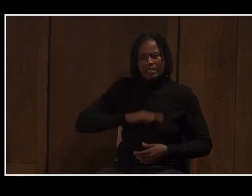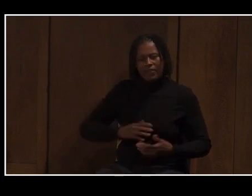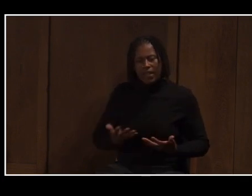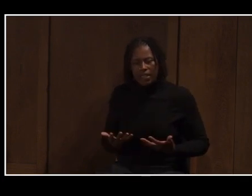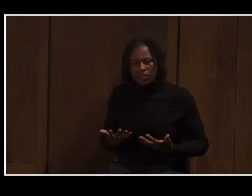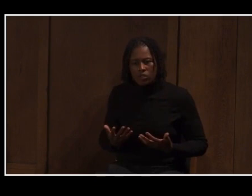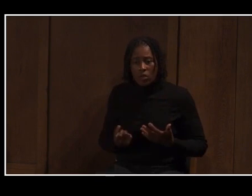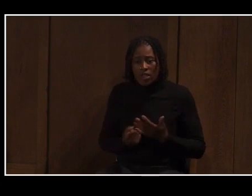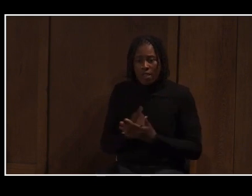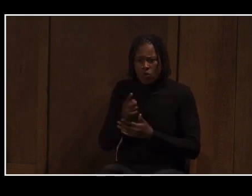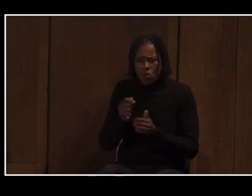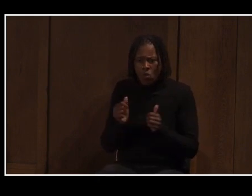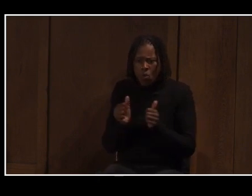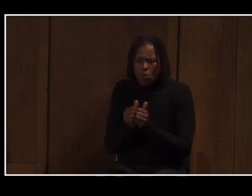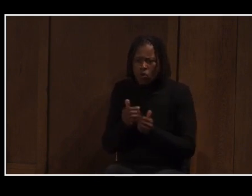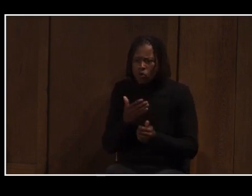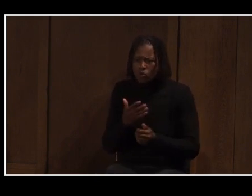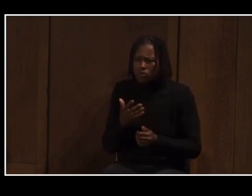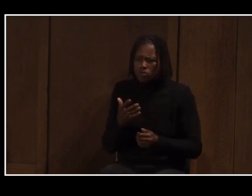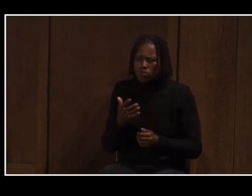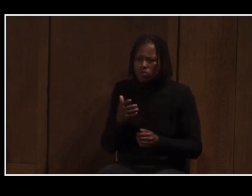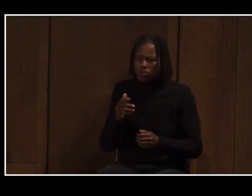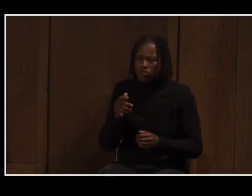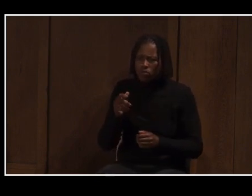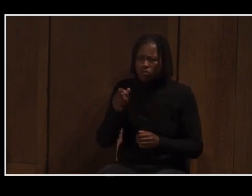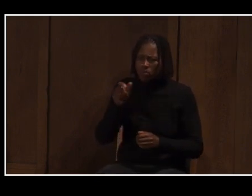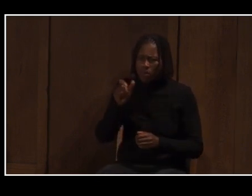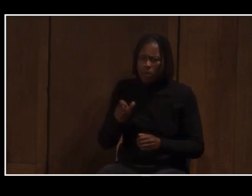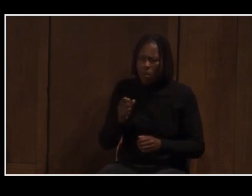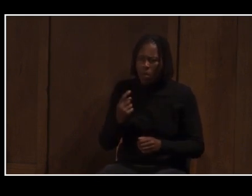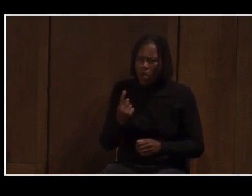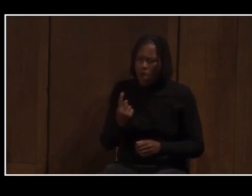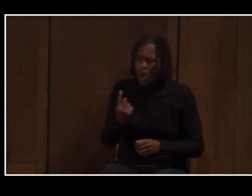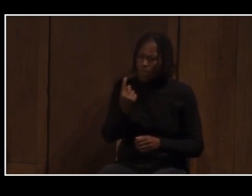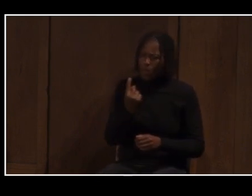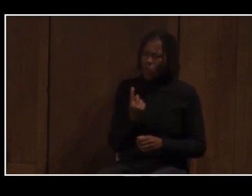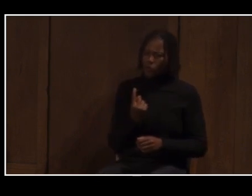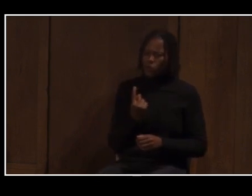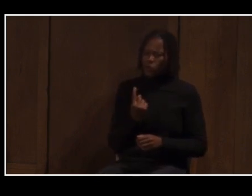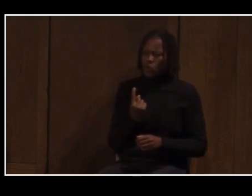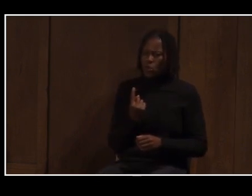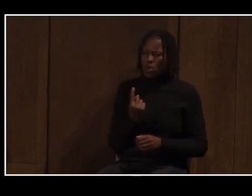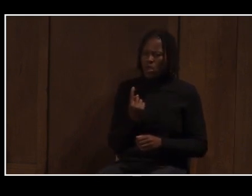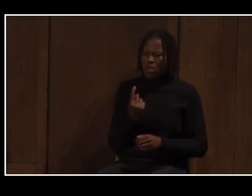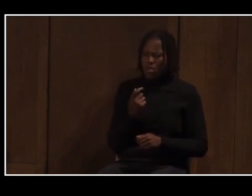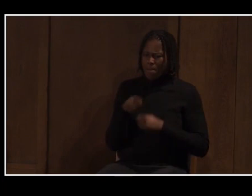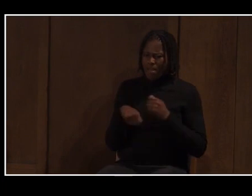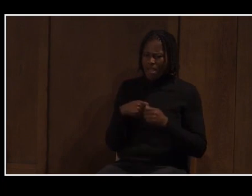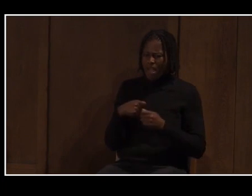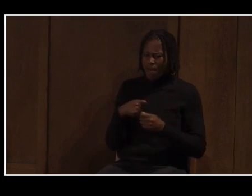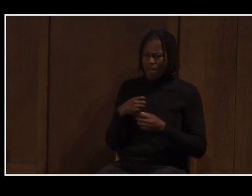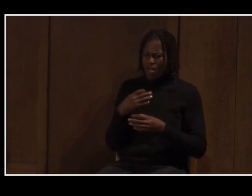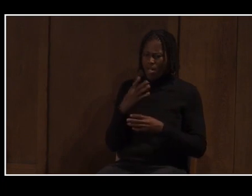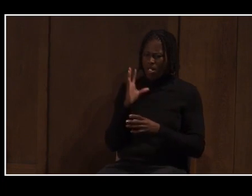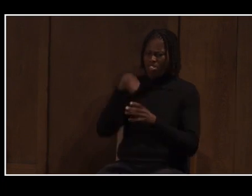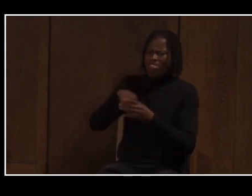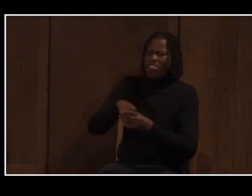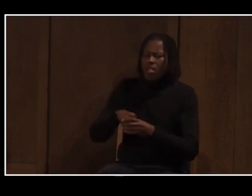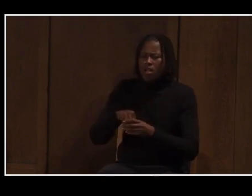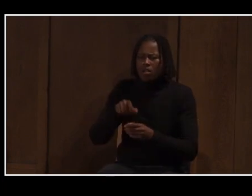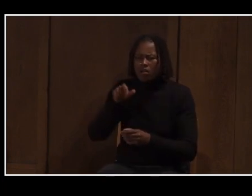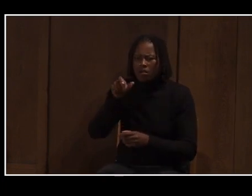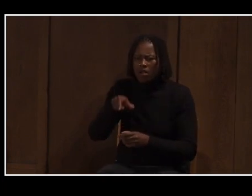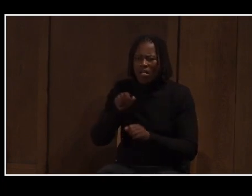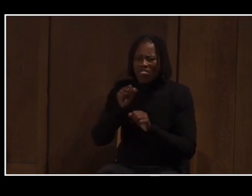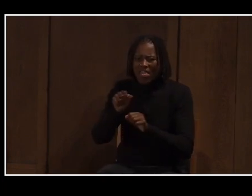that level, and you feel like you're becoming subsumed into someone's fetish through the act of